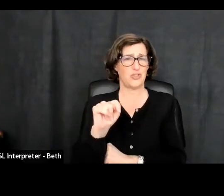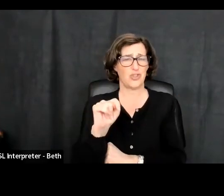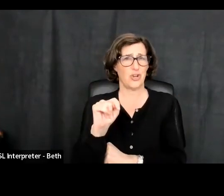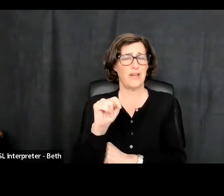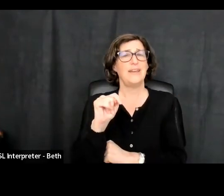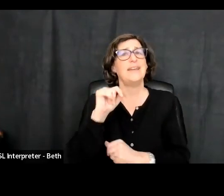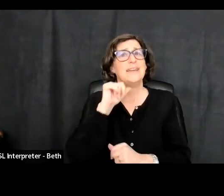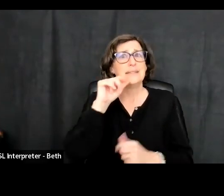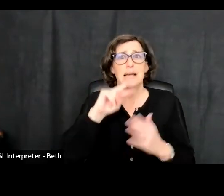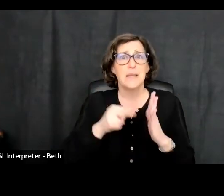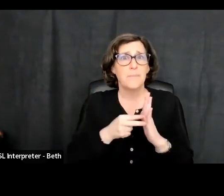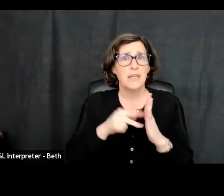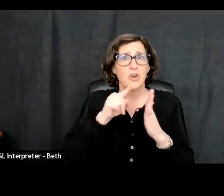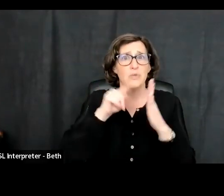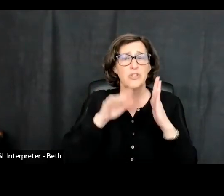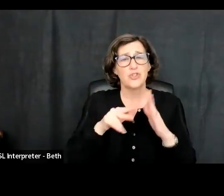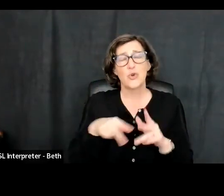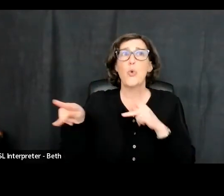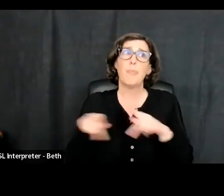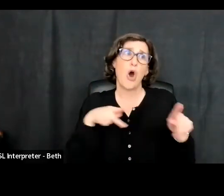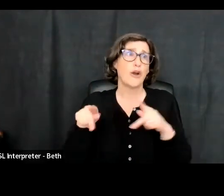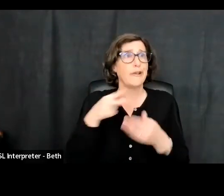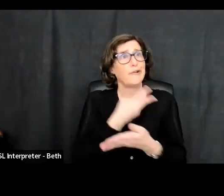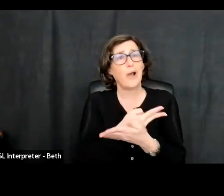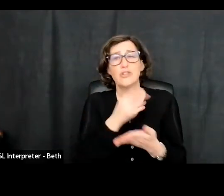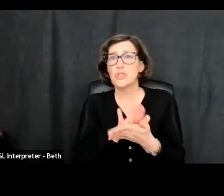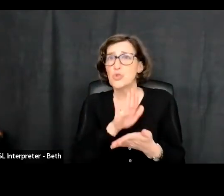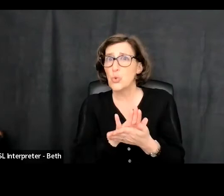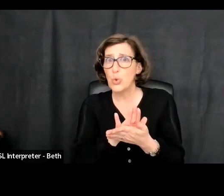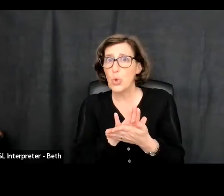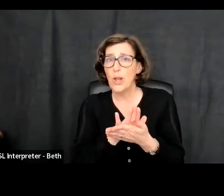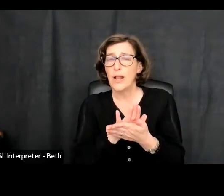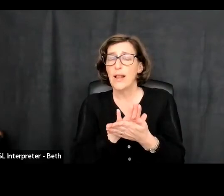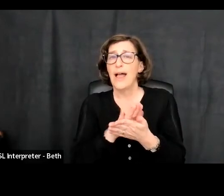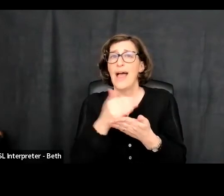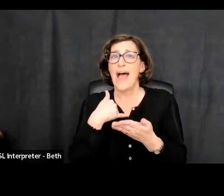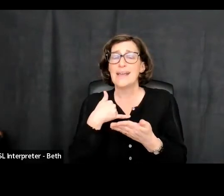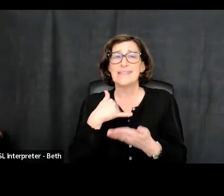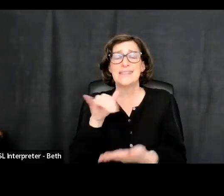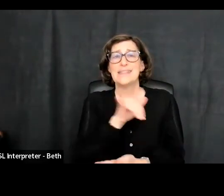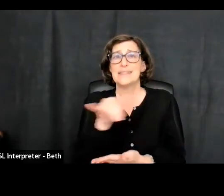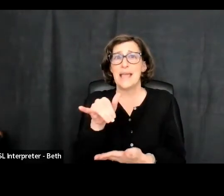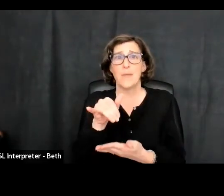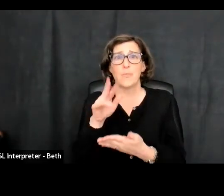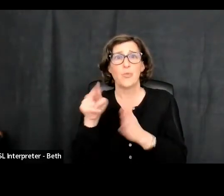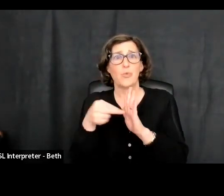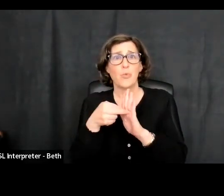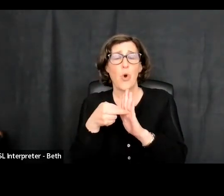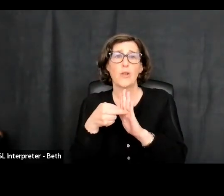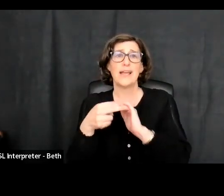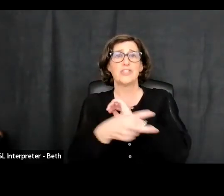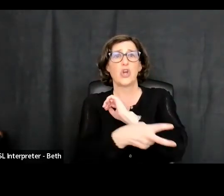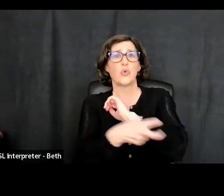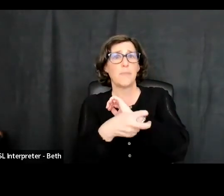that a researcher who partied and cammed in grad school occupies a similar material position to a criminalized, multiply marginalized